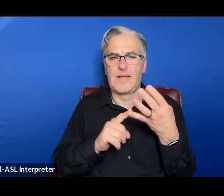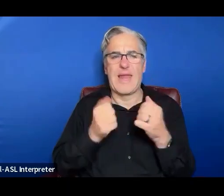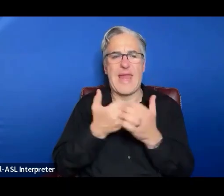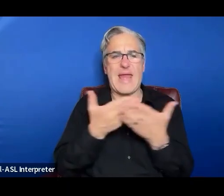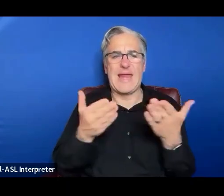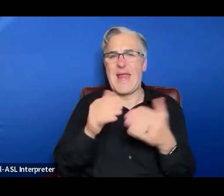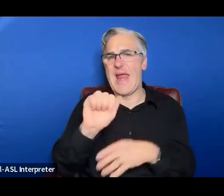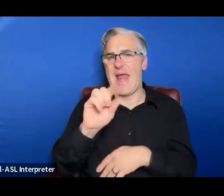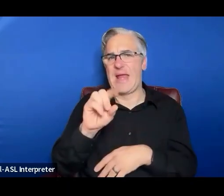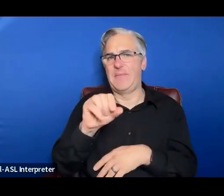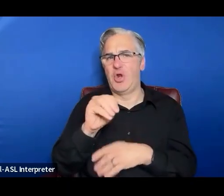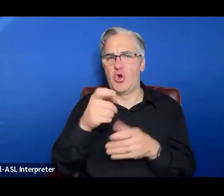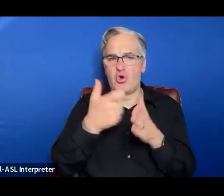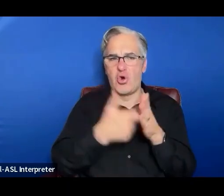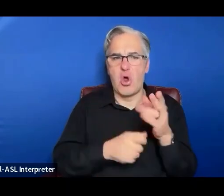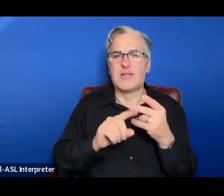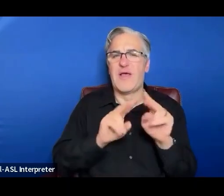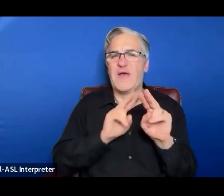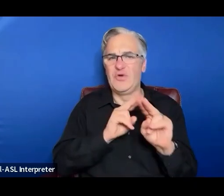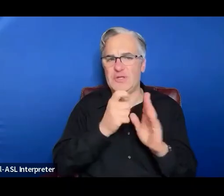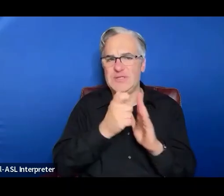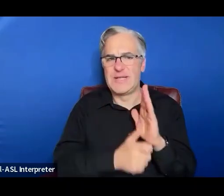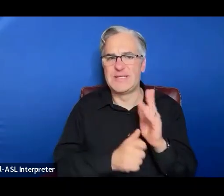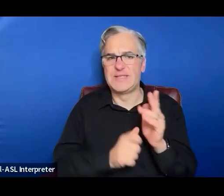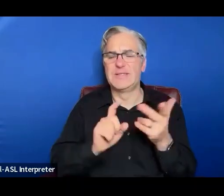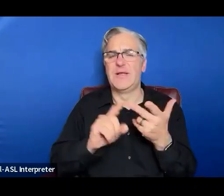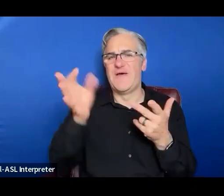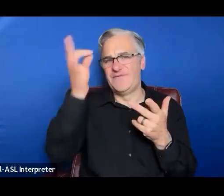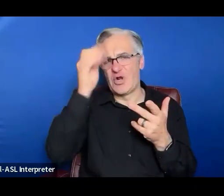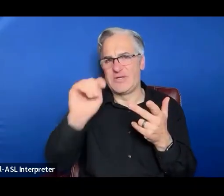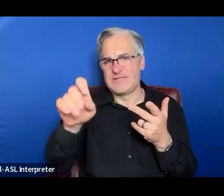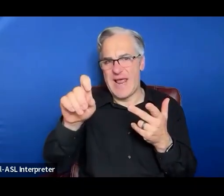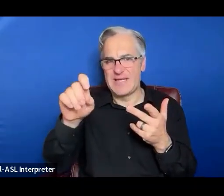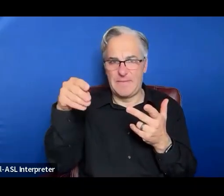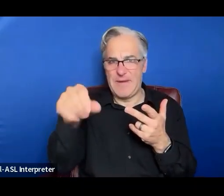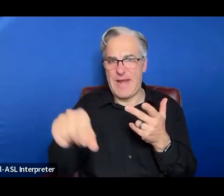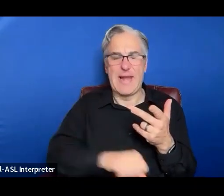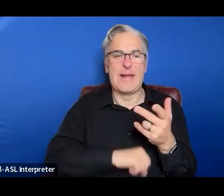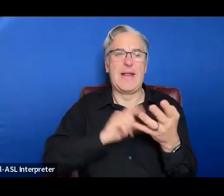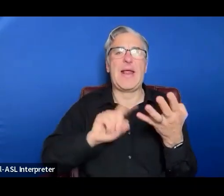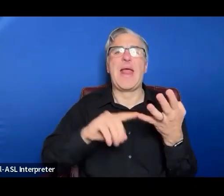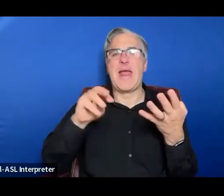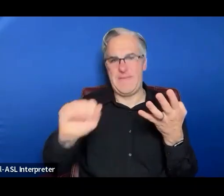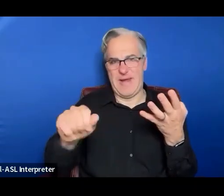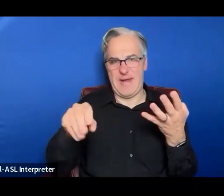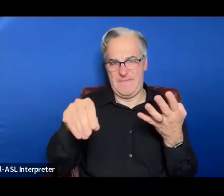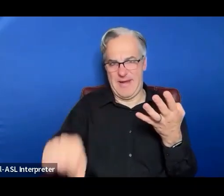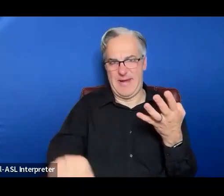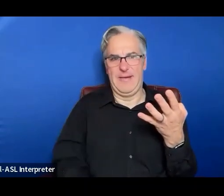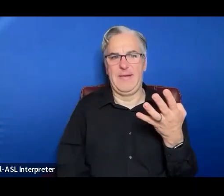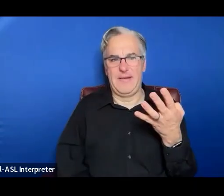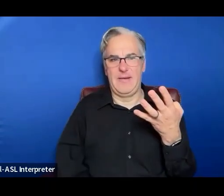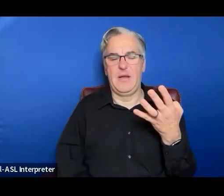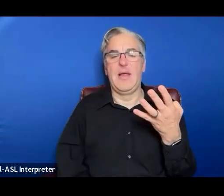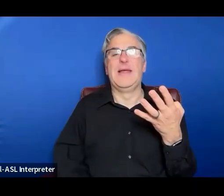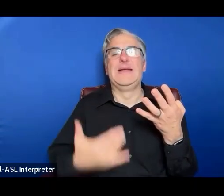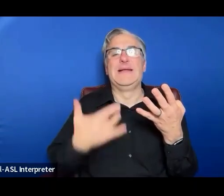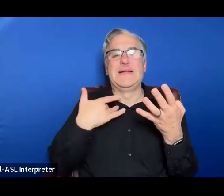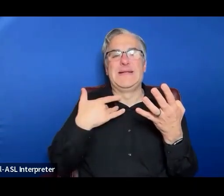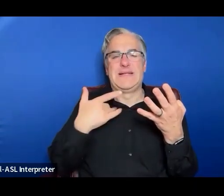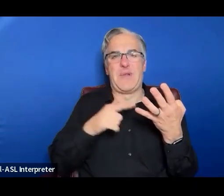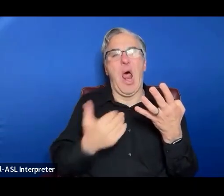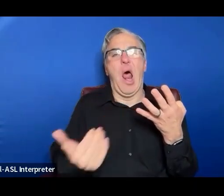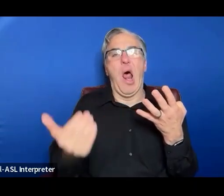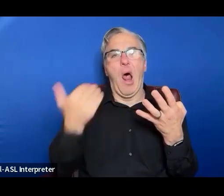administration costs, funeral expenses, federal taxes are paid, medical assistance is going to get paid. And that often can eat